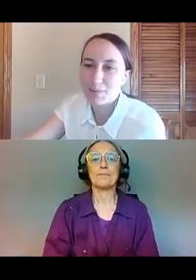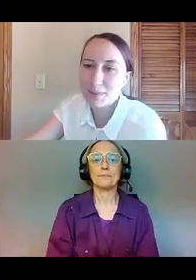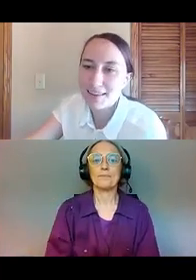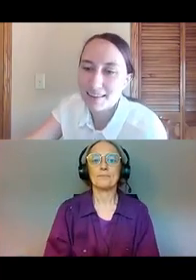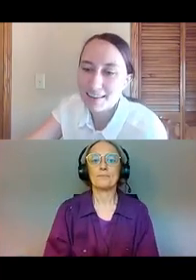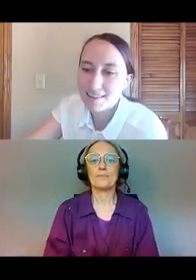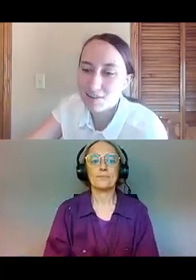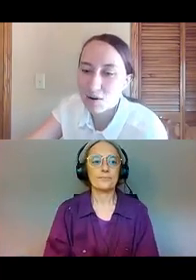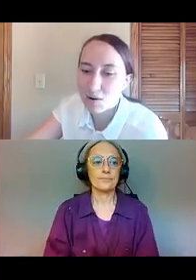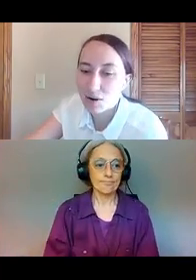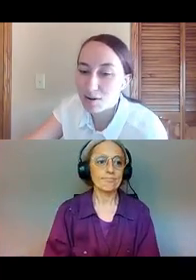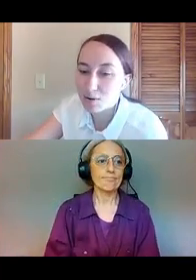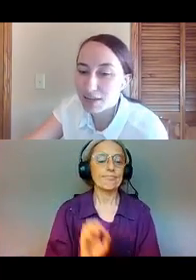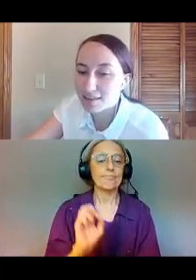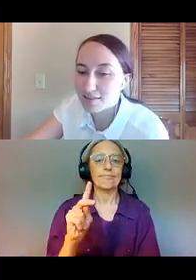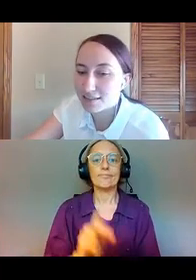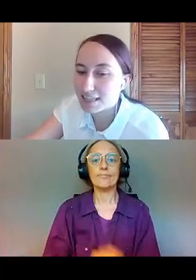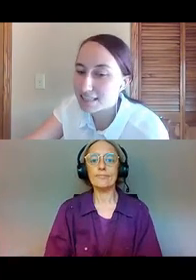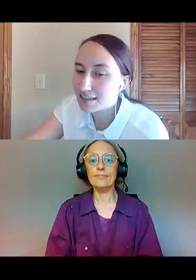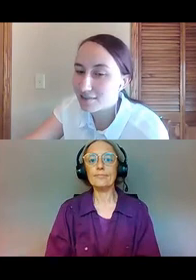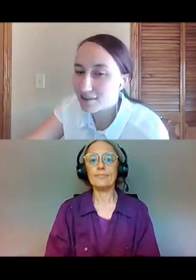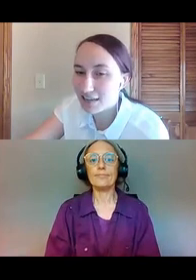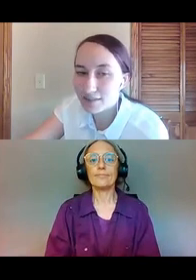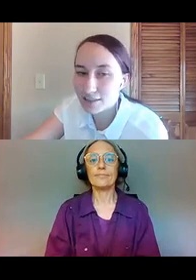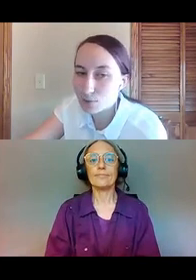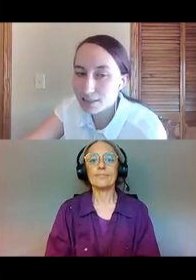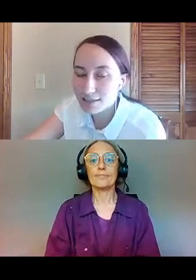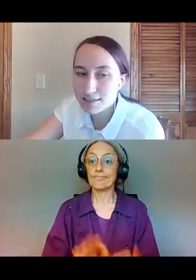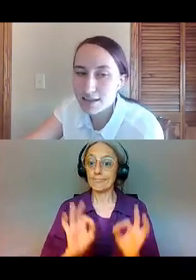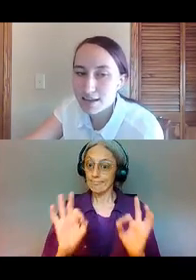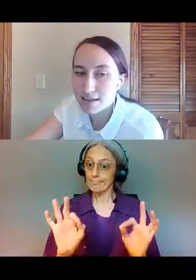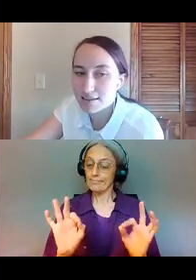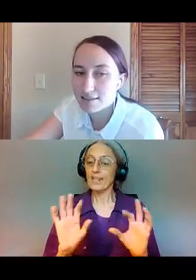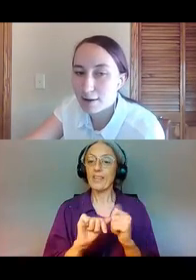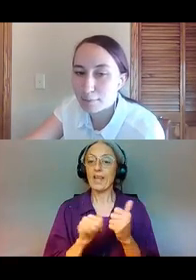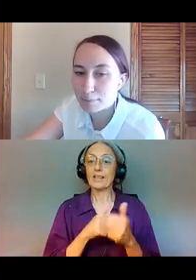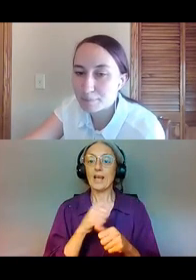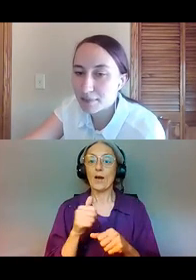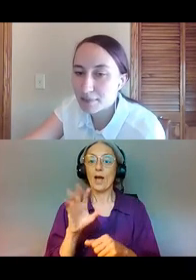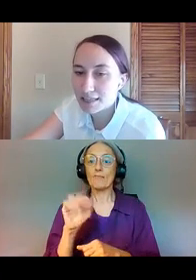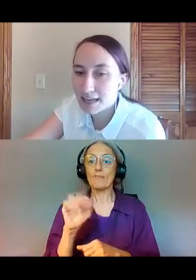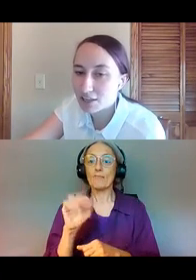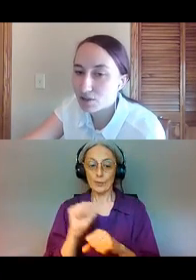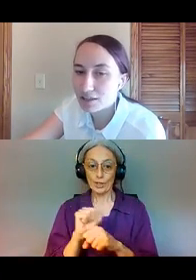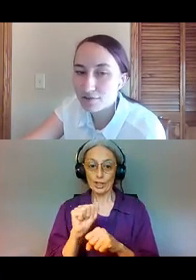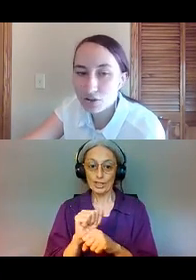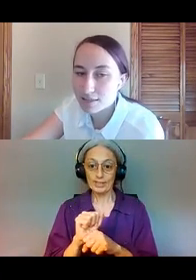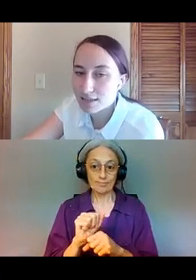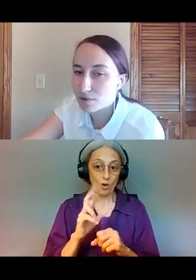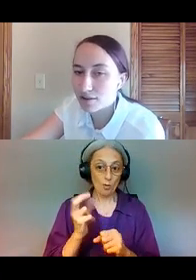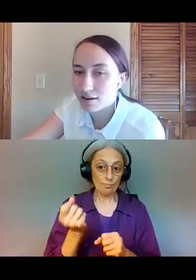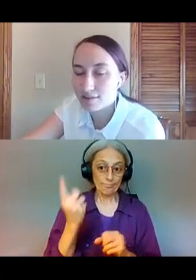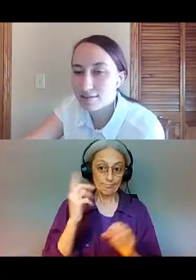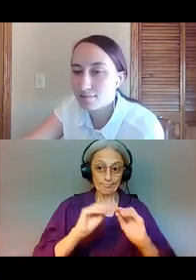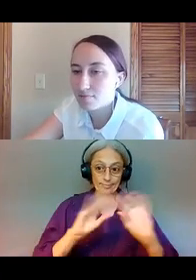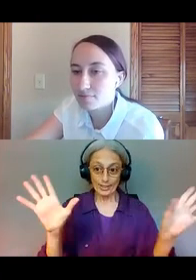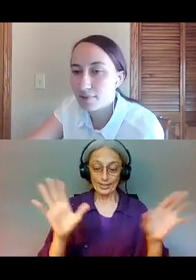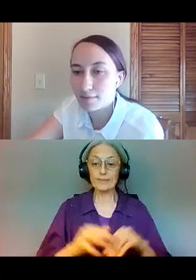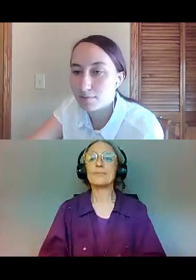Okay, so I hope that gives you an idea of how the FTE works, and that you can even use it